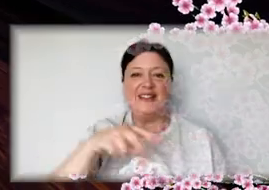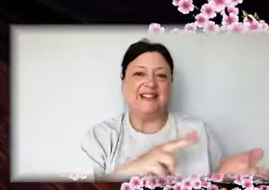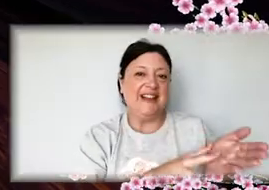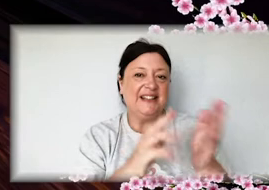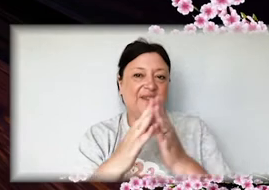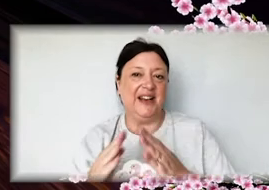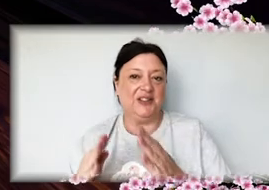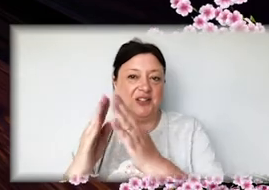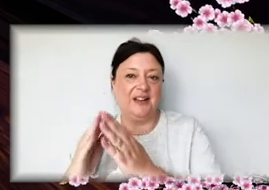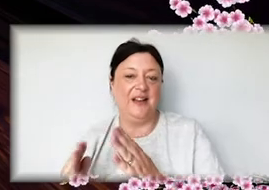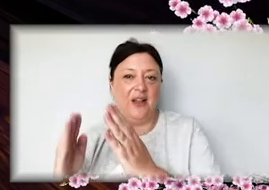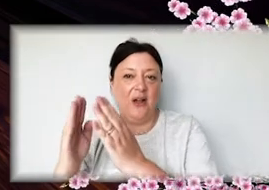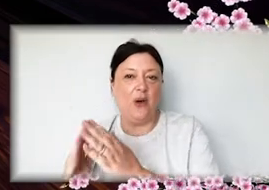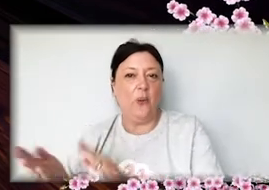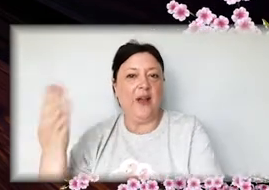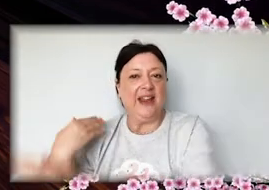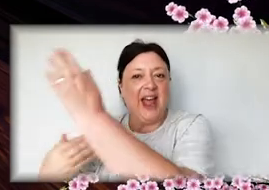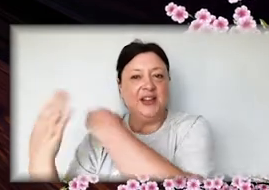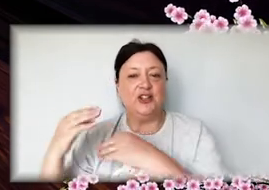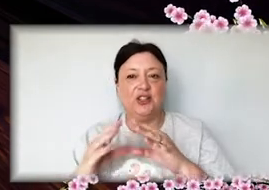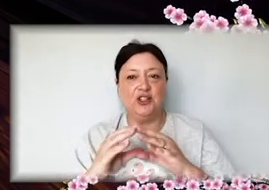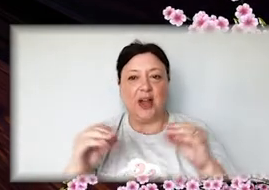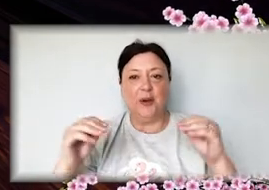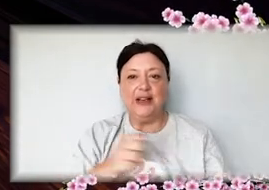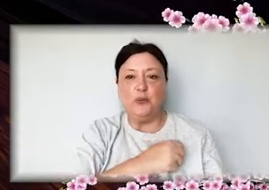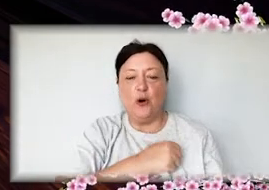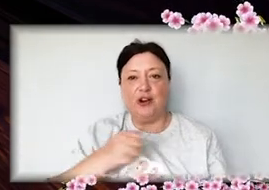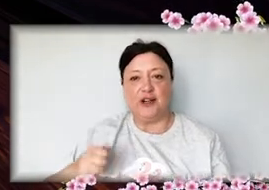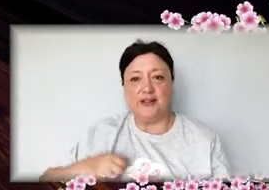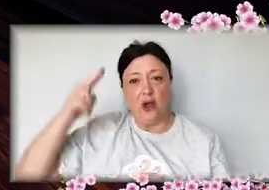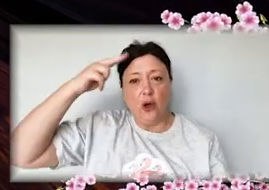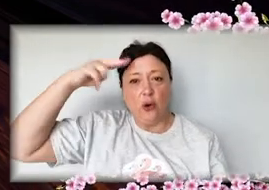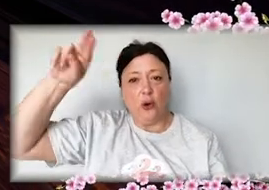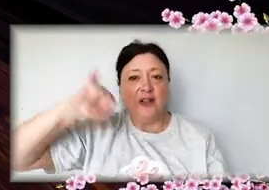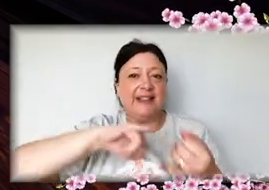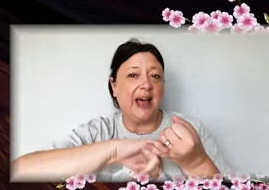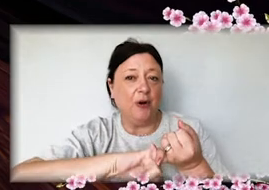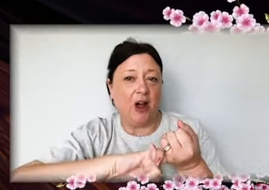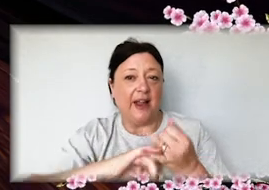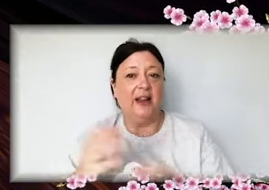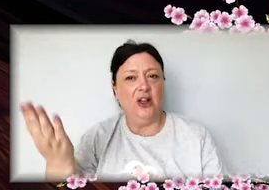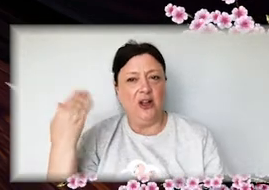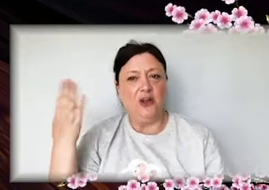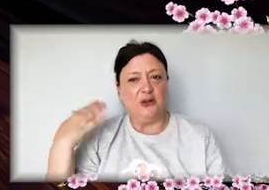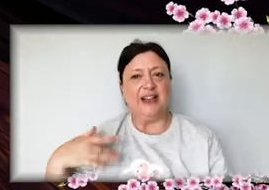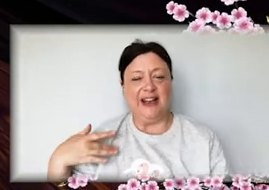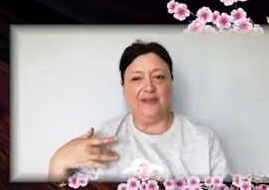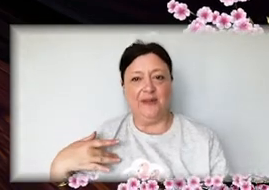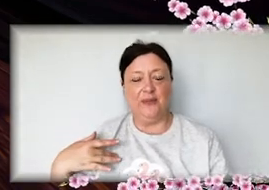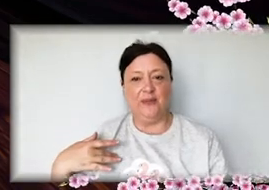This is a village where ancient Japanese warriors called the samurai used to live. Now the